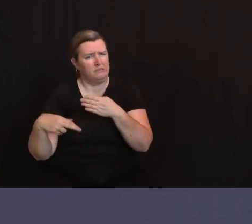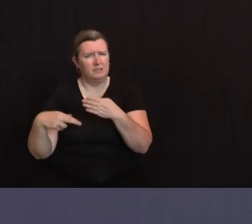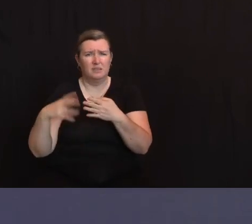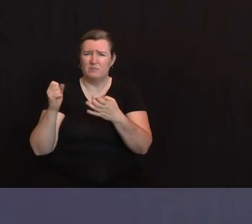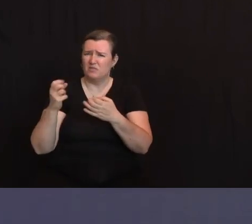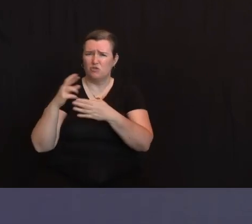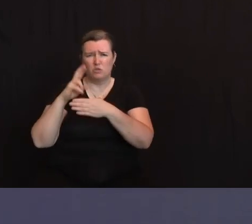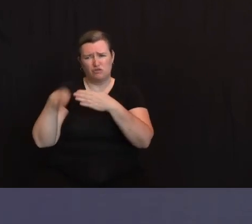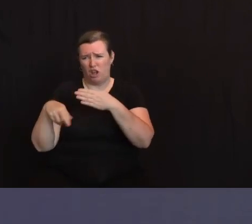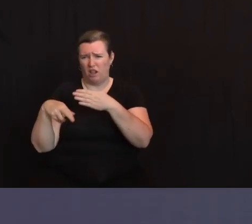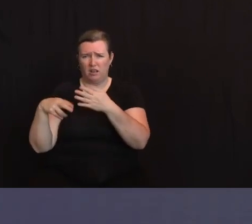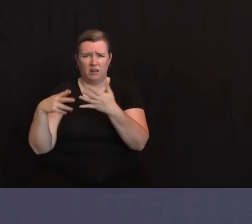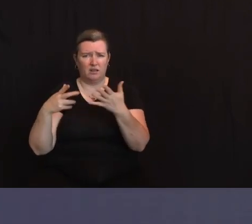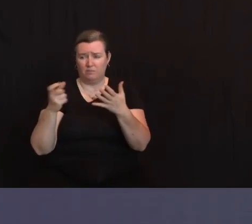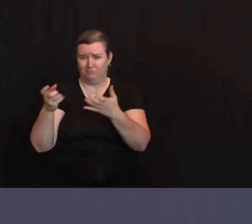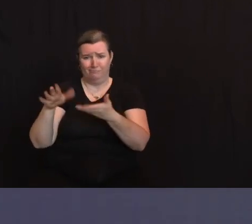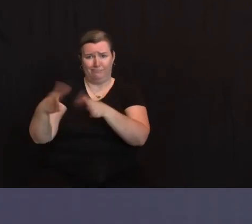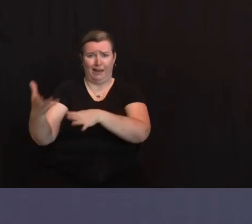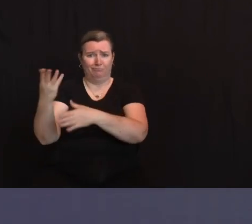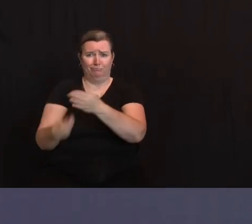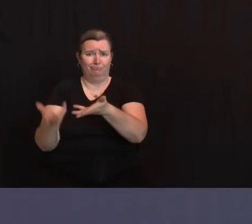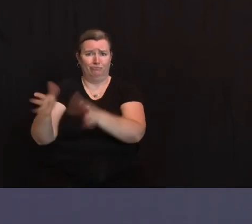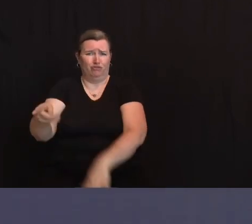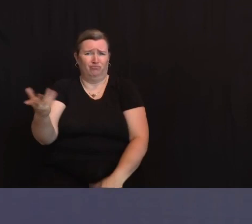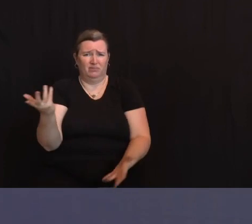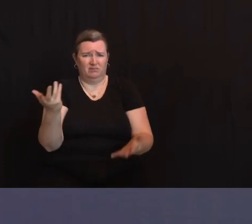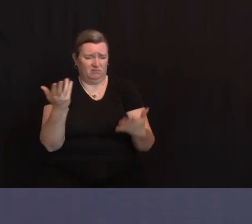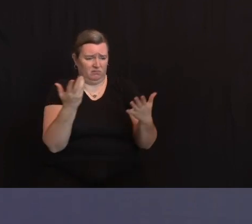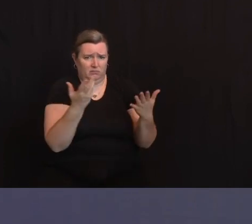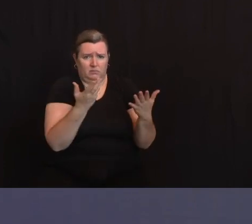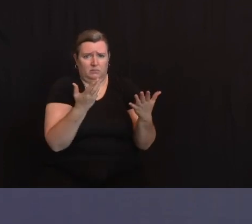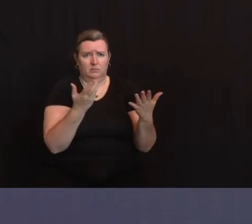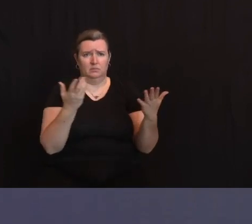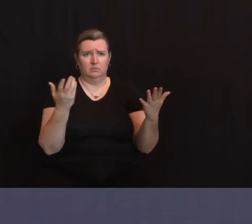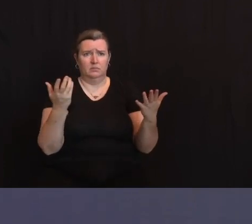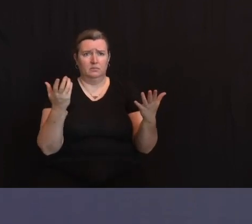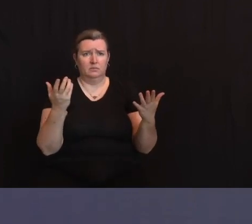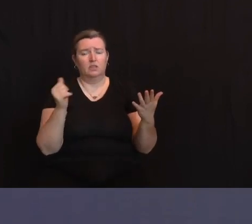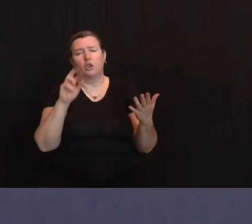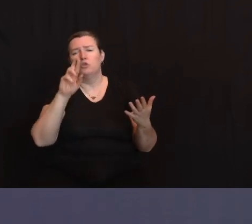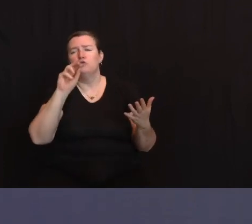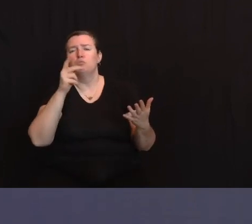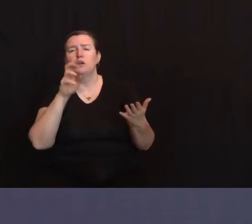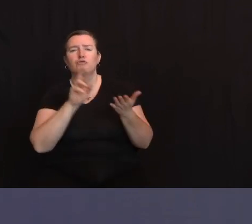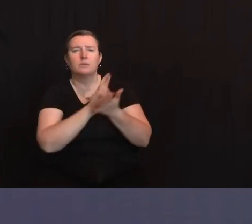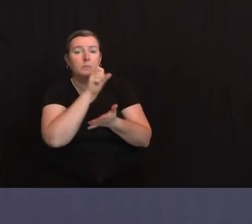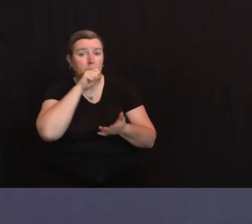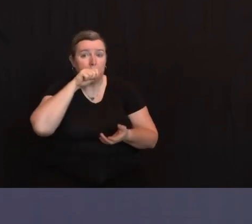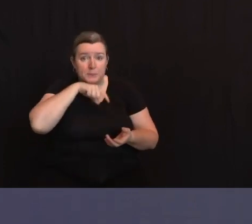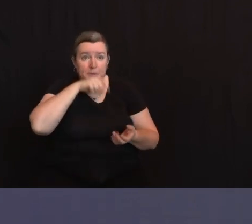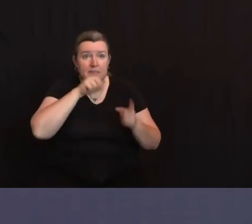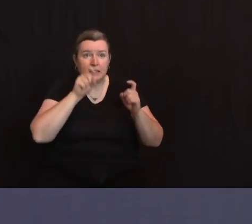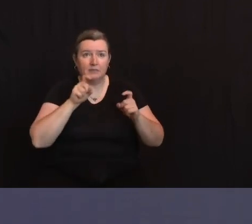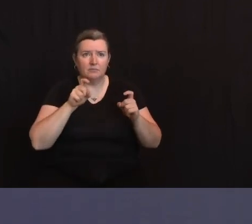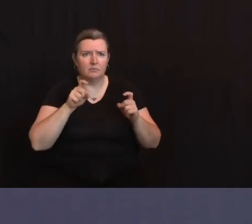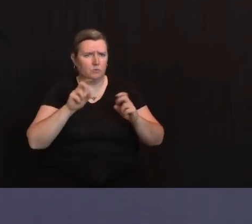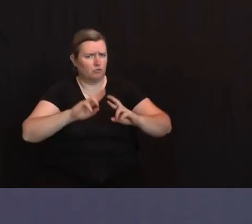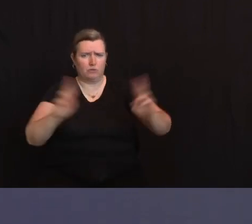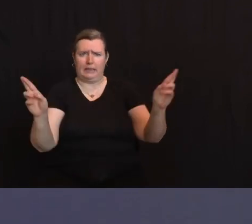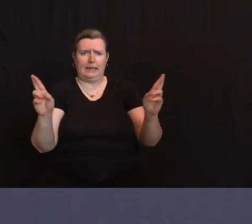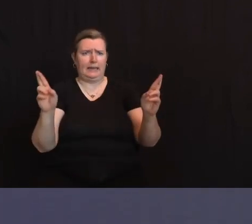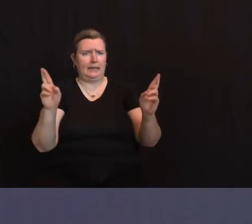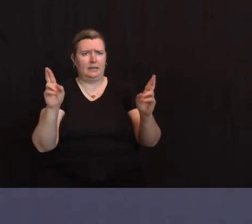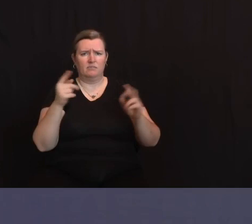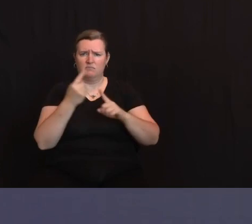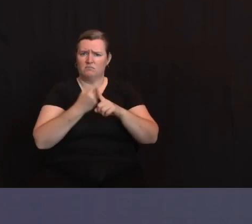Second and final question, the Rutgers spit or saliva test was supposed to be ramped up dramatically months ago,